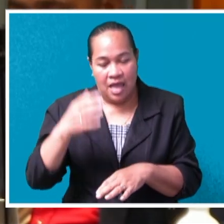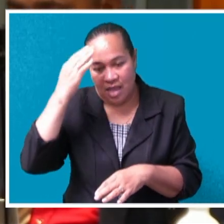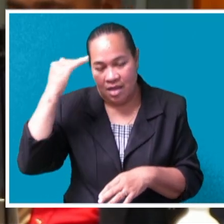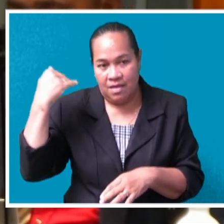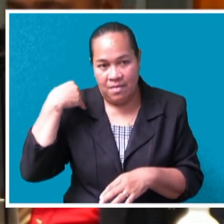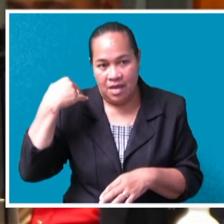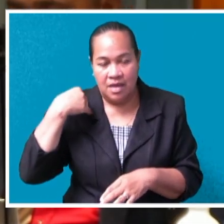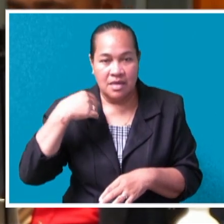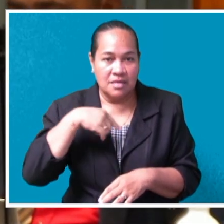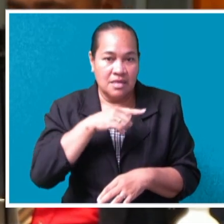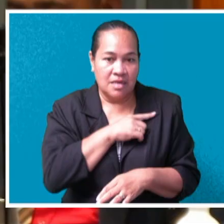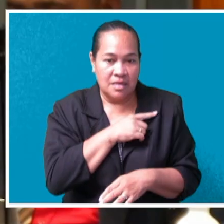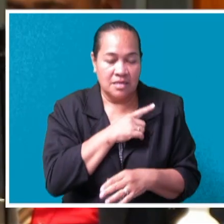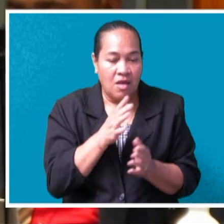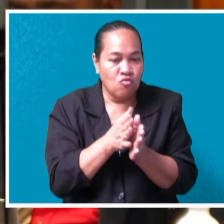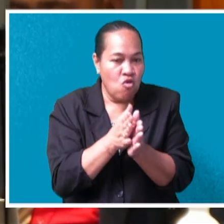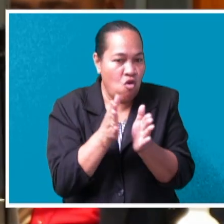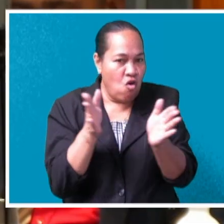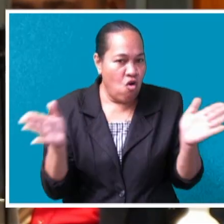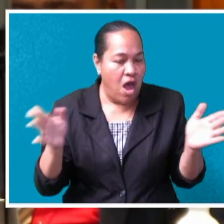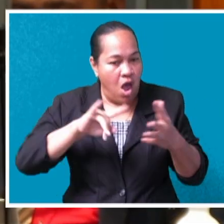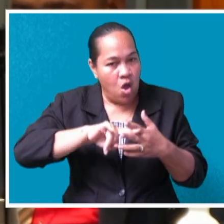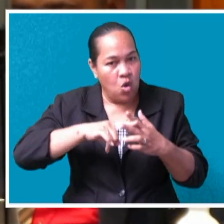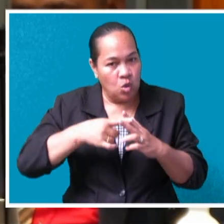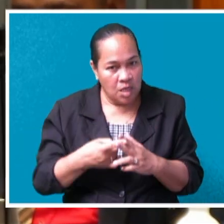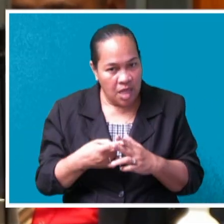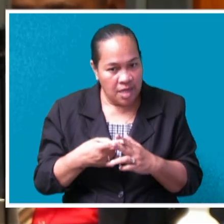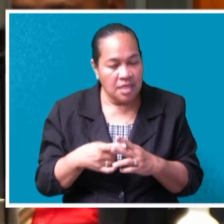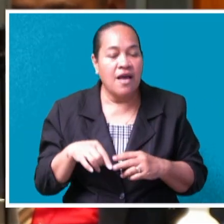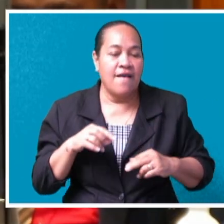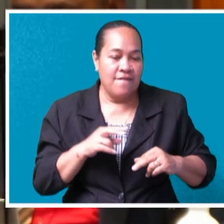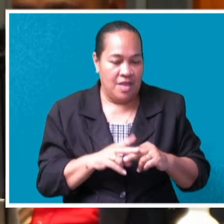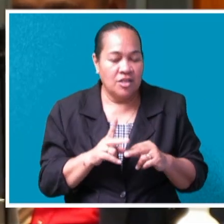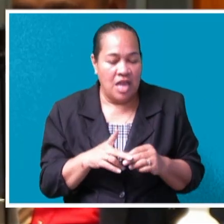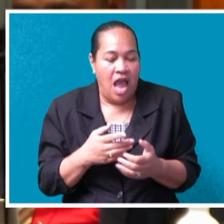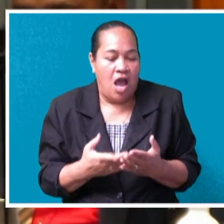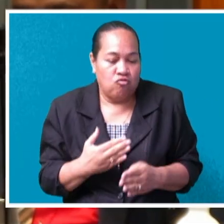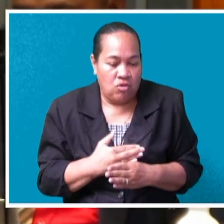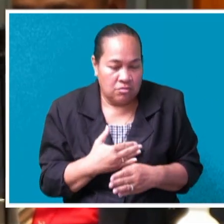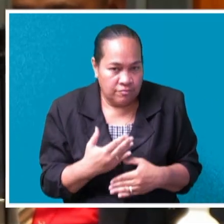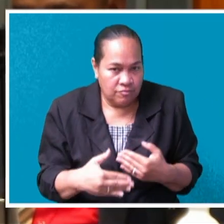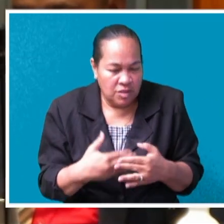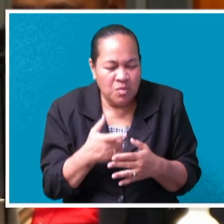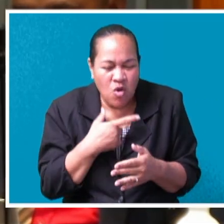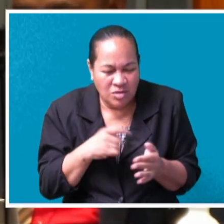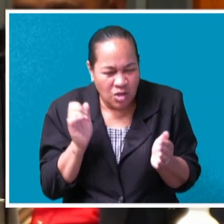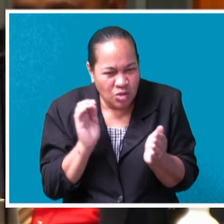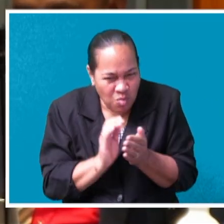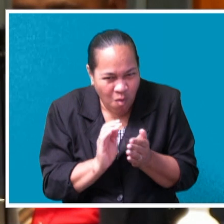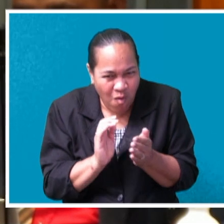context within which Fiji must operate as a small island state in an increasingly